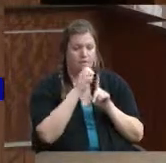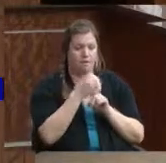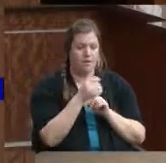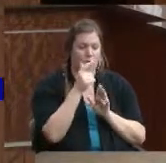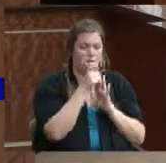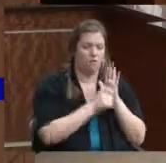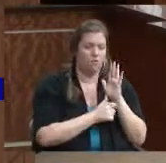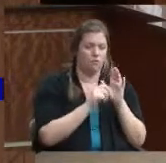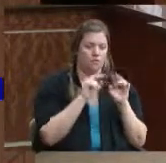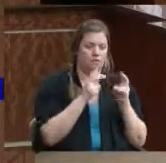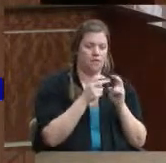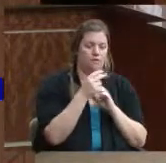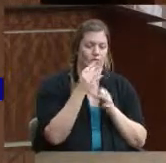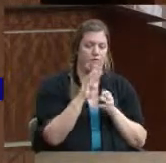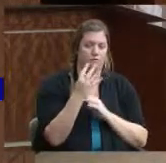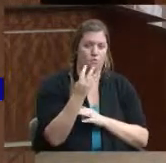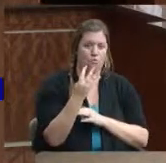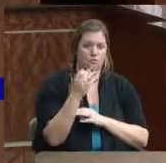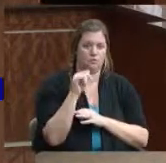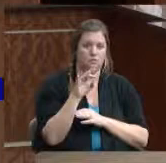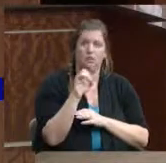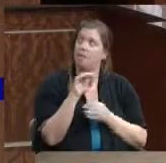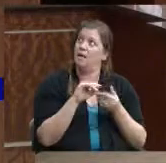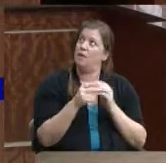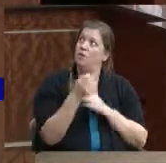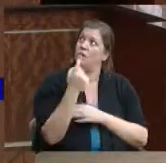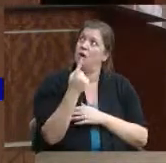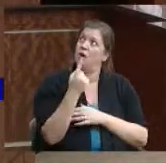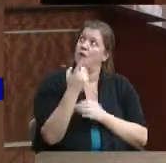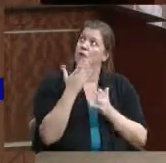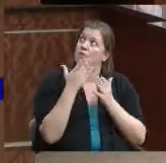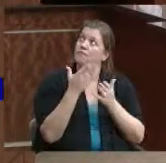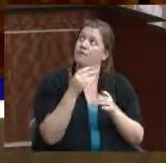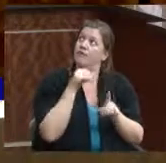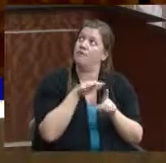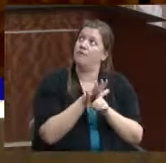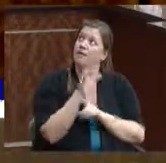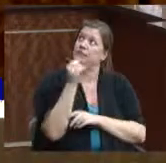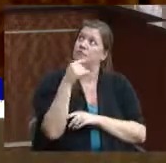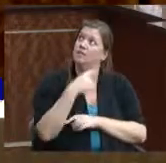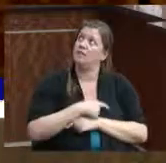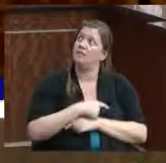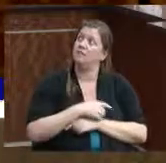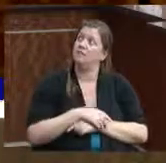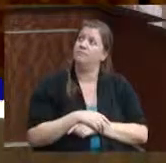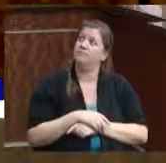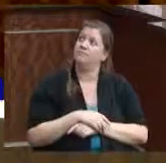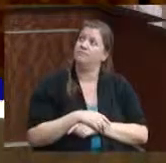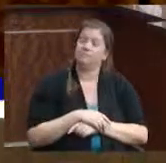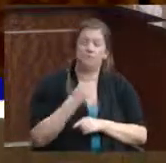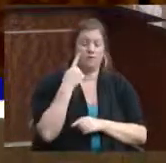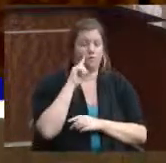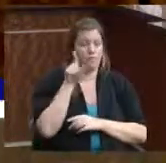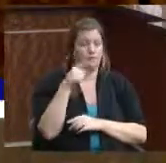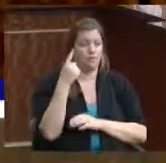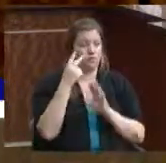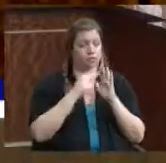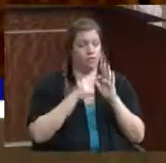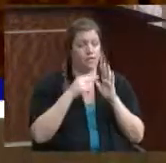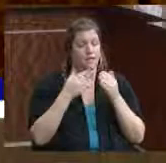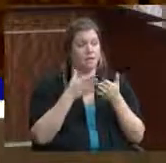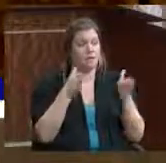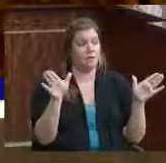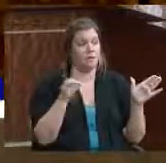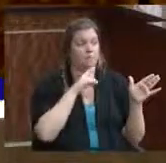Article Title 4, Subtitle 1, providing an effective date. I read the title into the record for the first reading. I'll open a